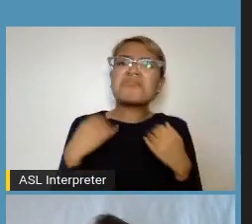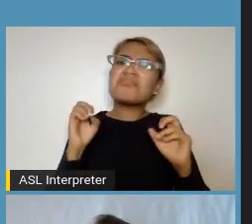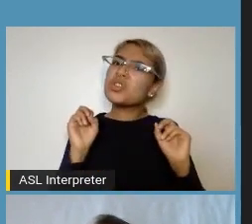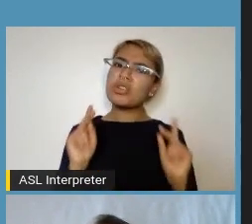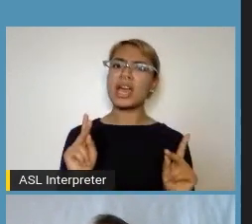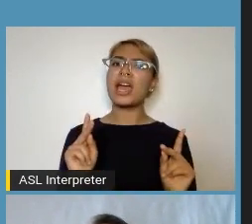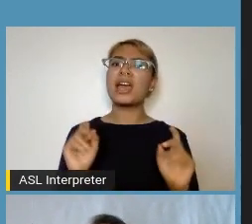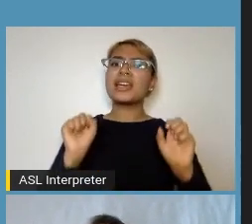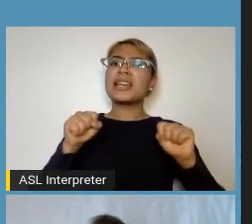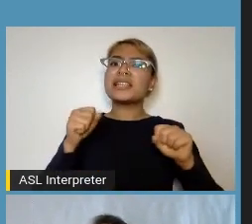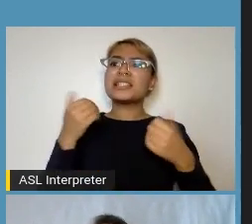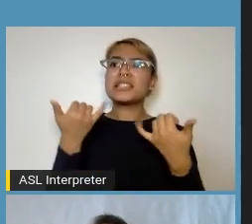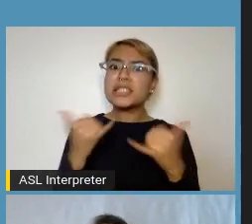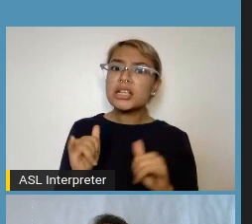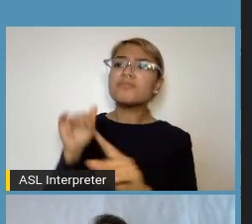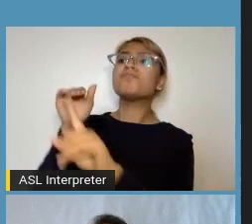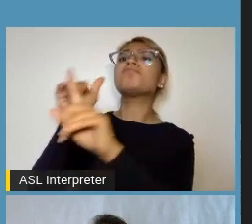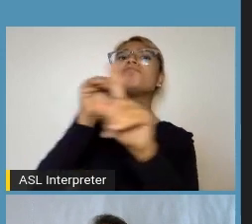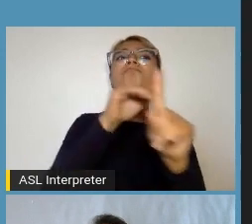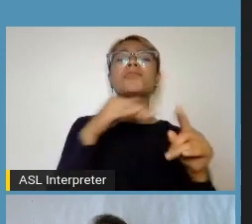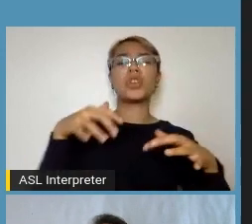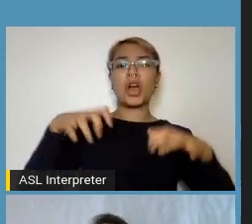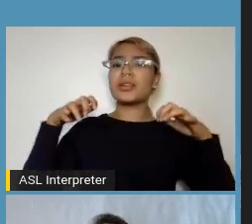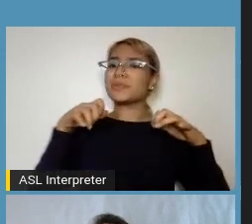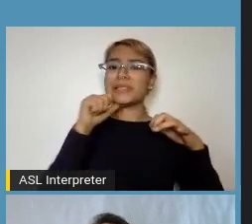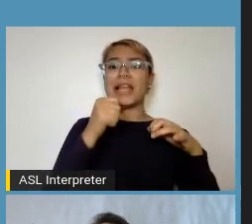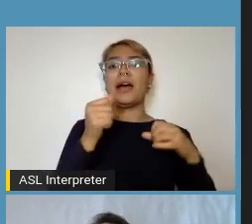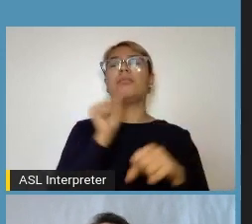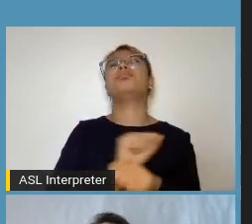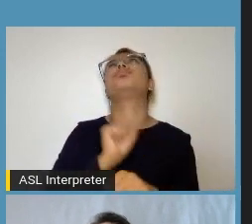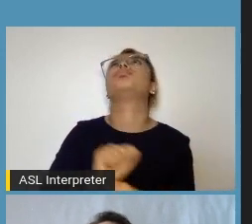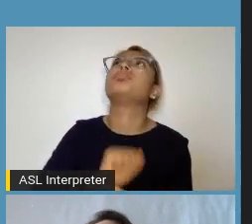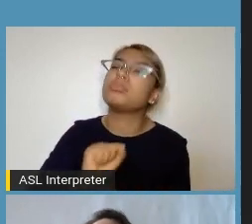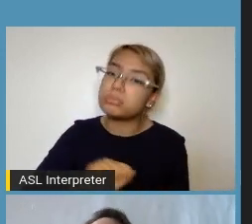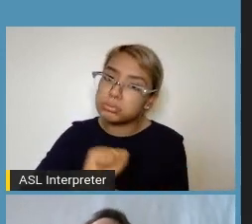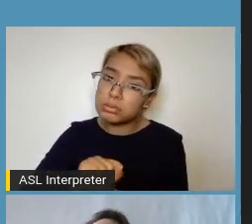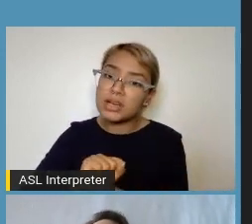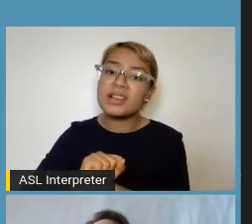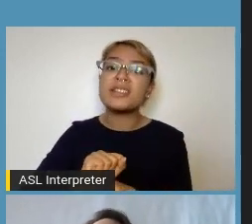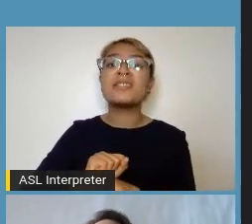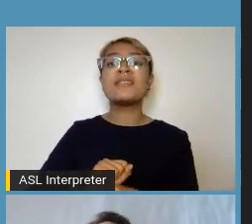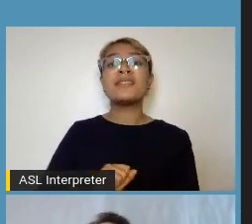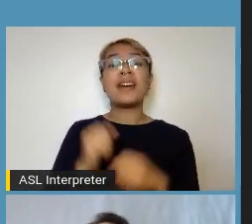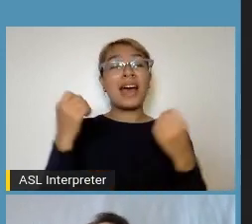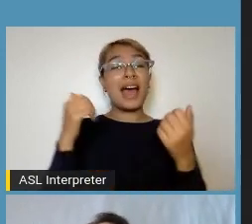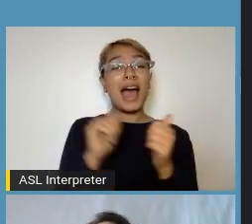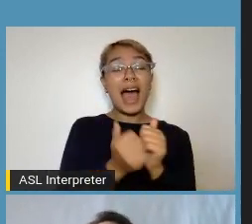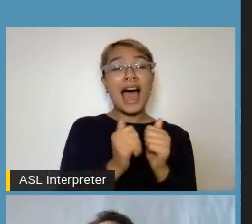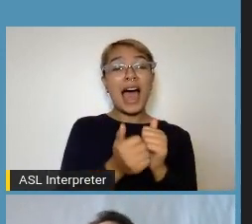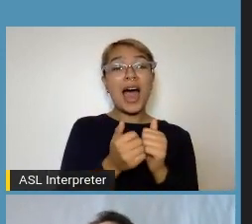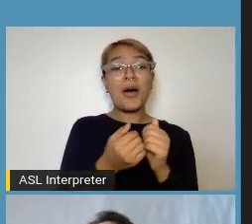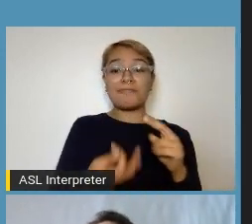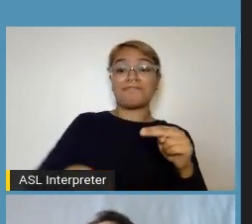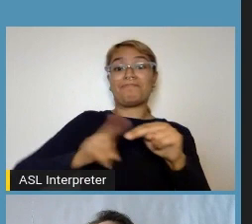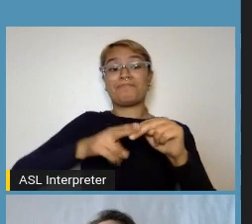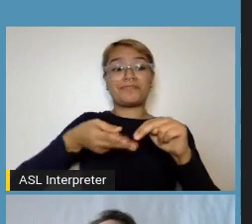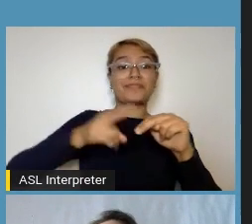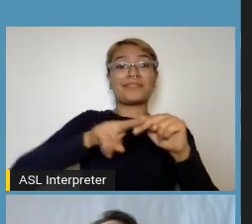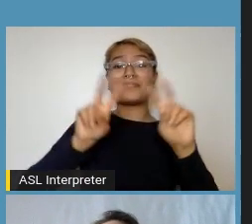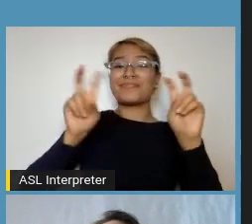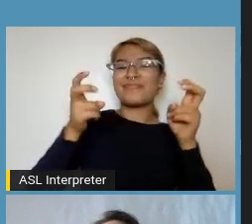still reach our audience without stretching ourselves too thin. We have achieved this through upping our meme game on Instagram.